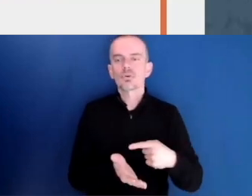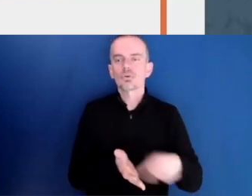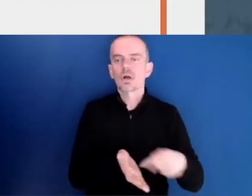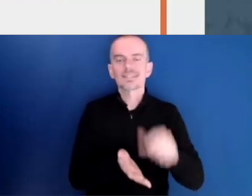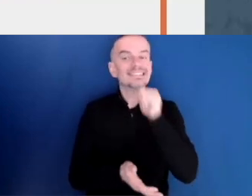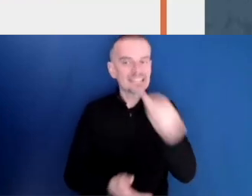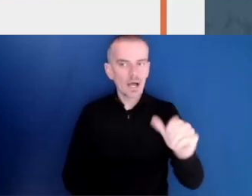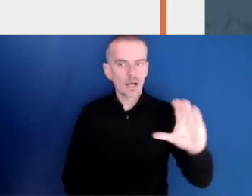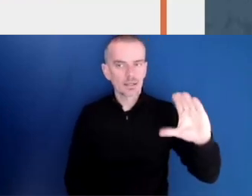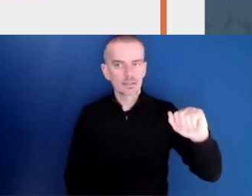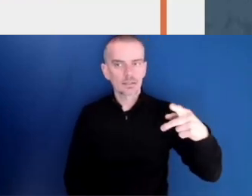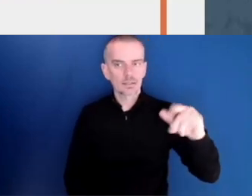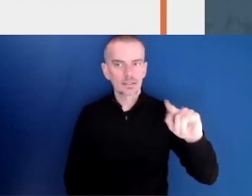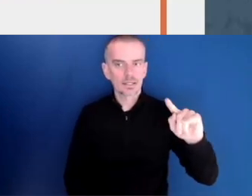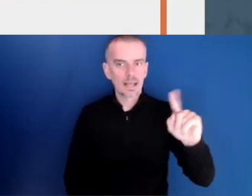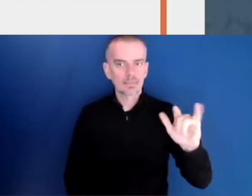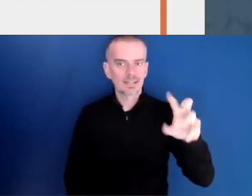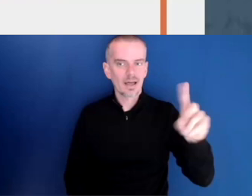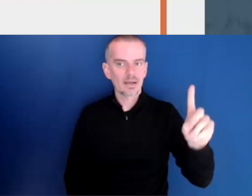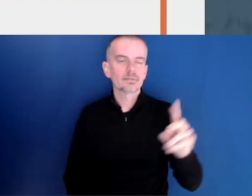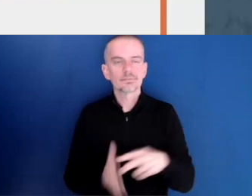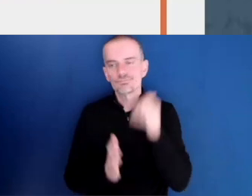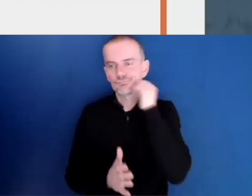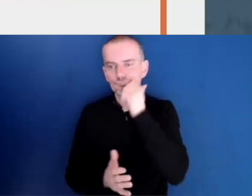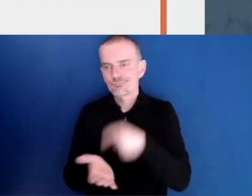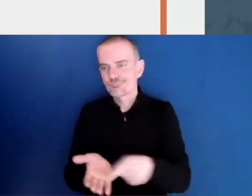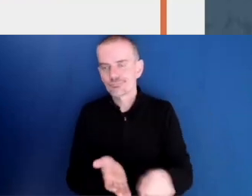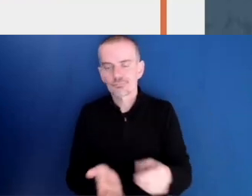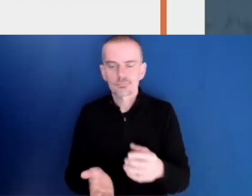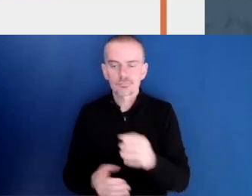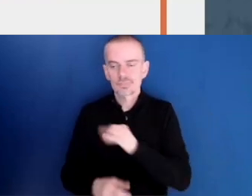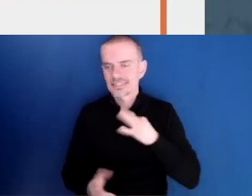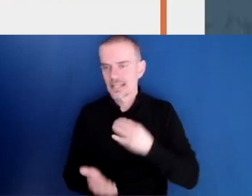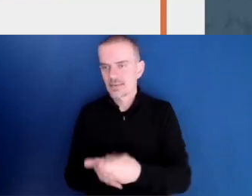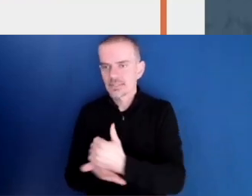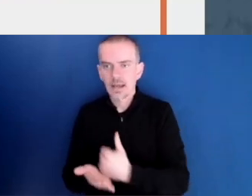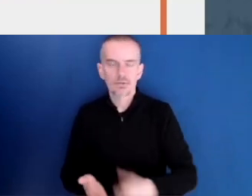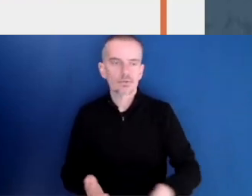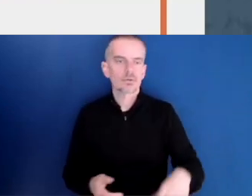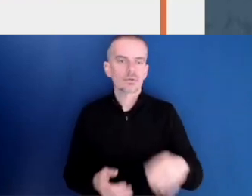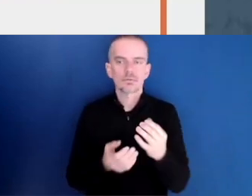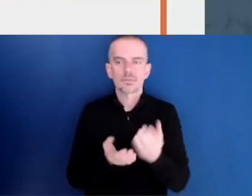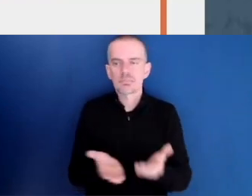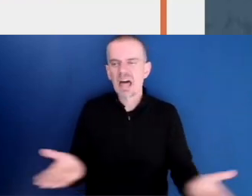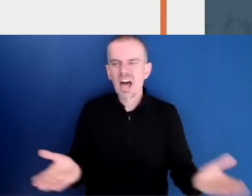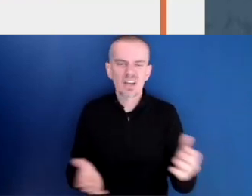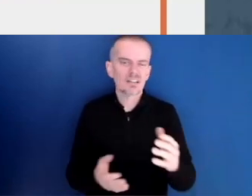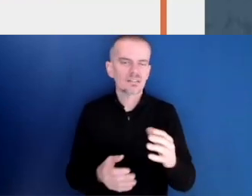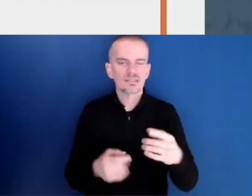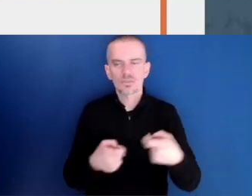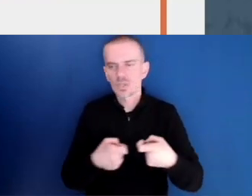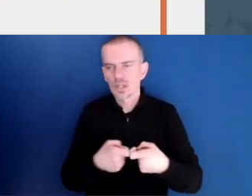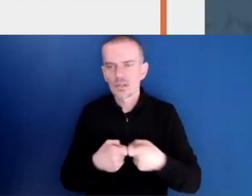they're incurred, right? So if you're purchasing supplies, if you're paying wages for your staff, if you're paying for utilities, these are